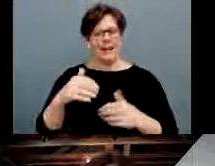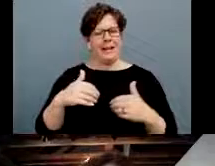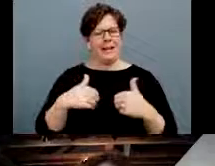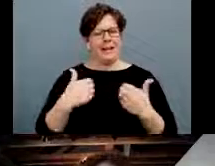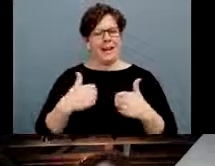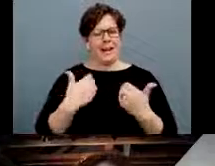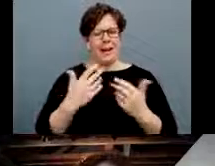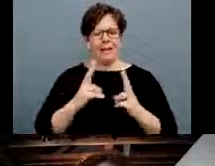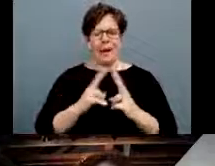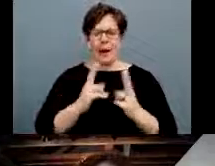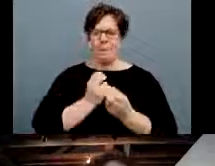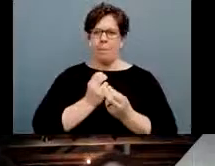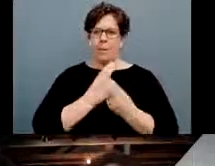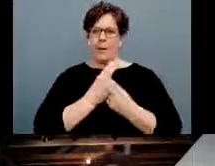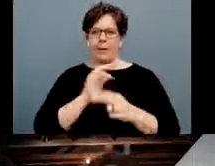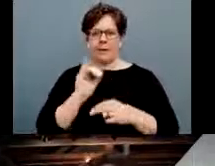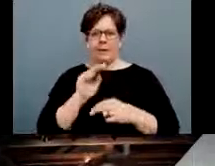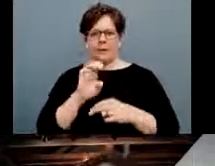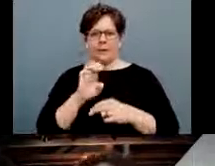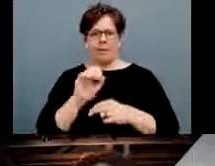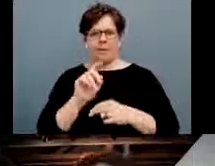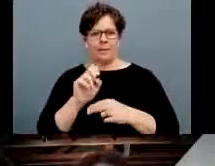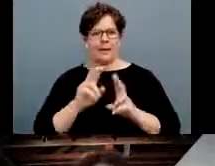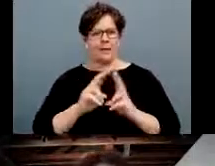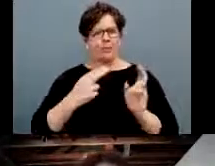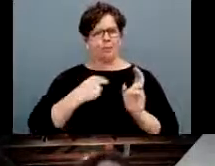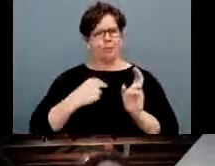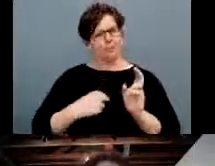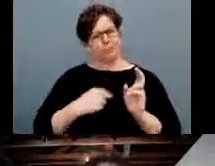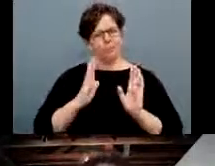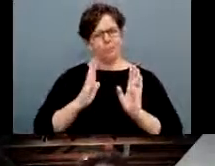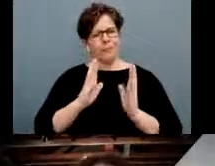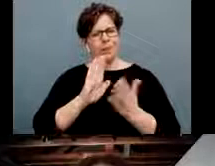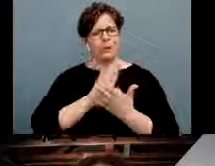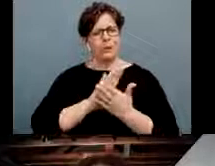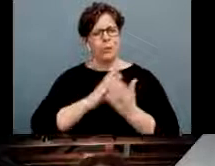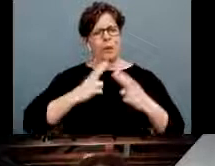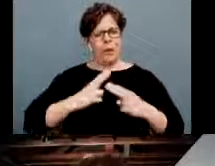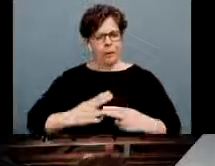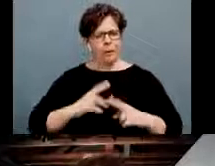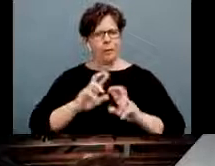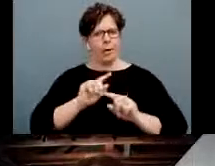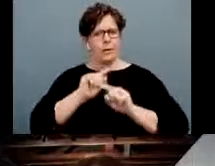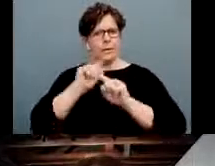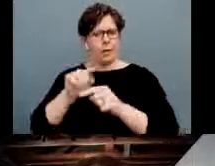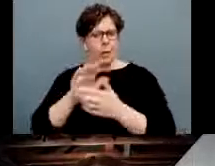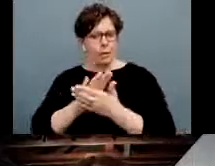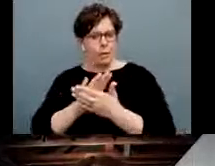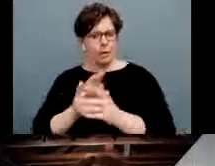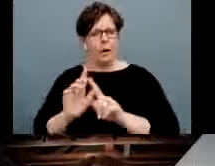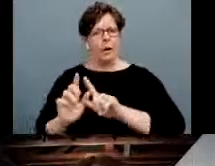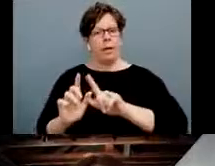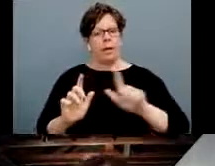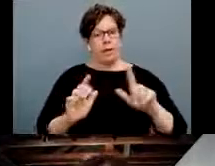dapper James Castle ready to go in his school uniform. And on the left, we are looking